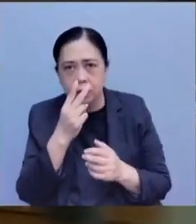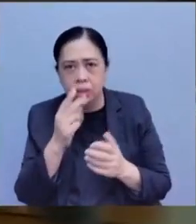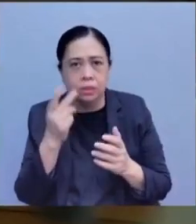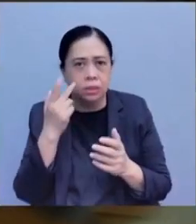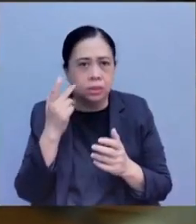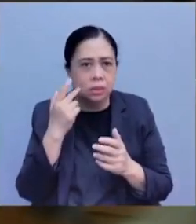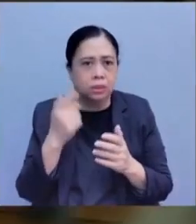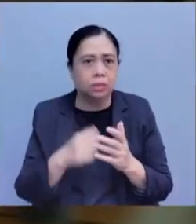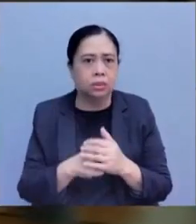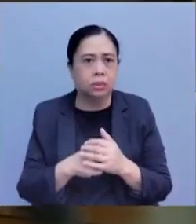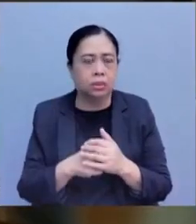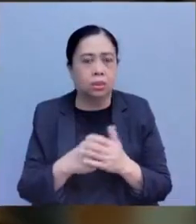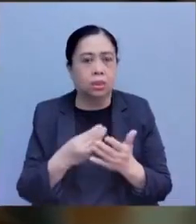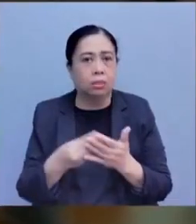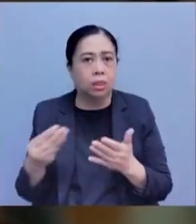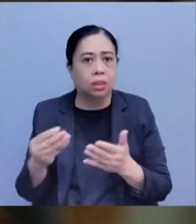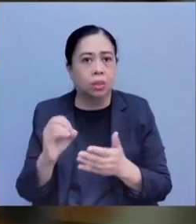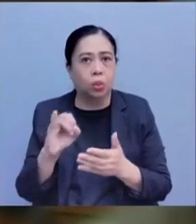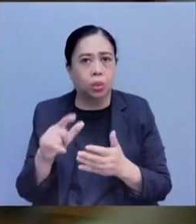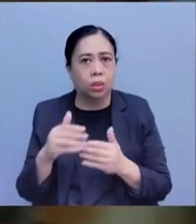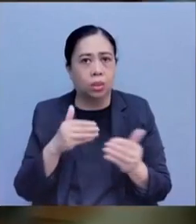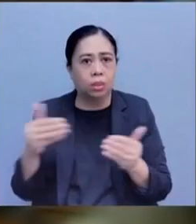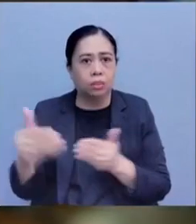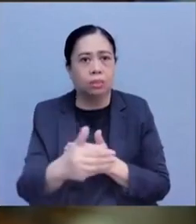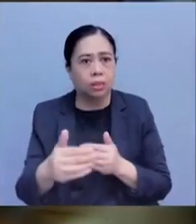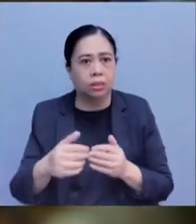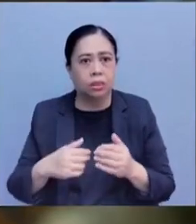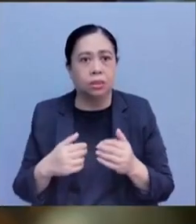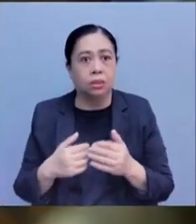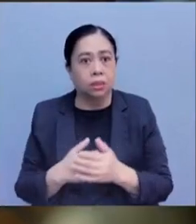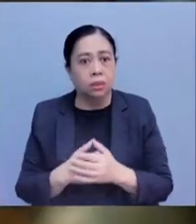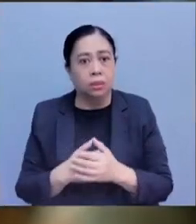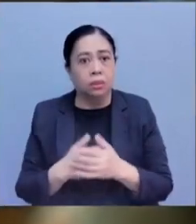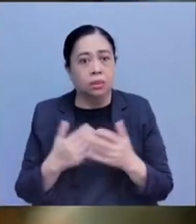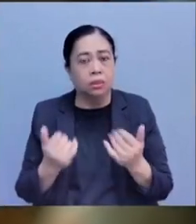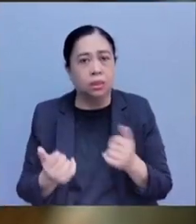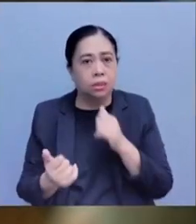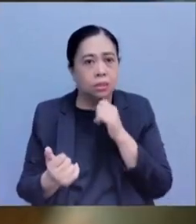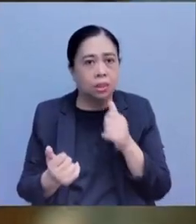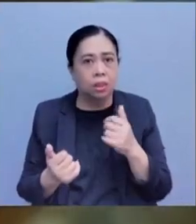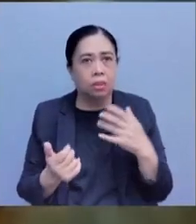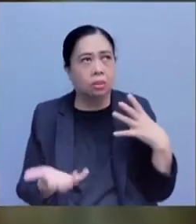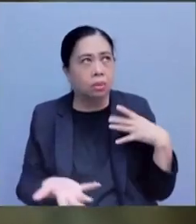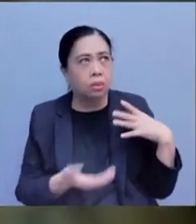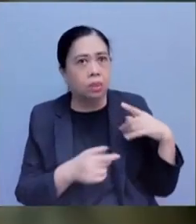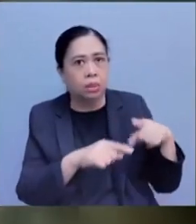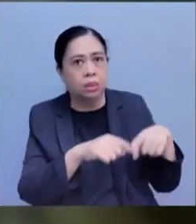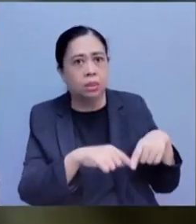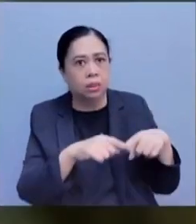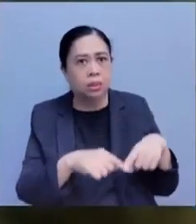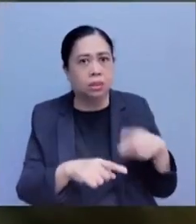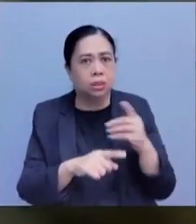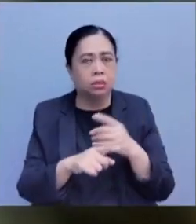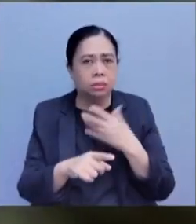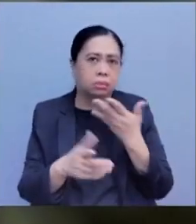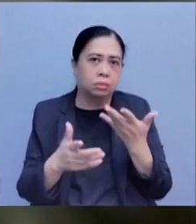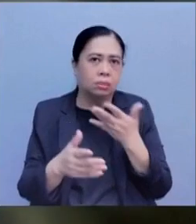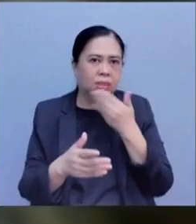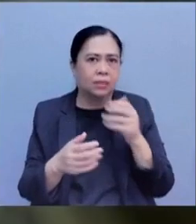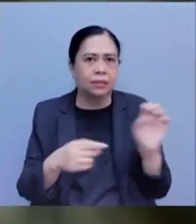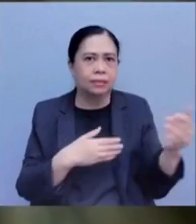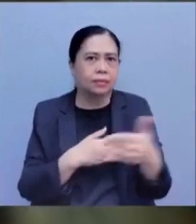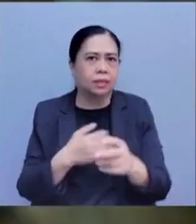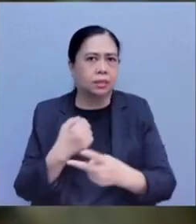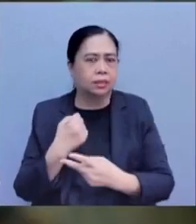buying oil early or in advance, no? And not wait till December, so baka we can